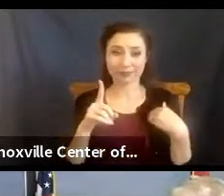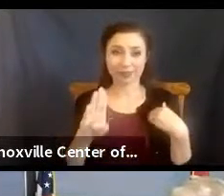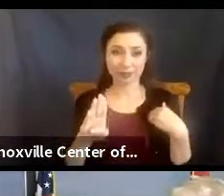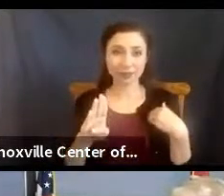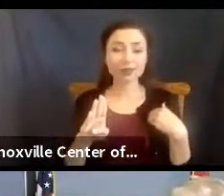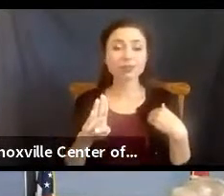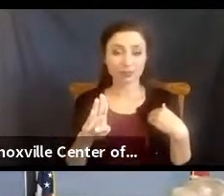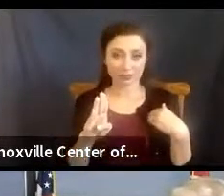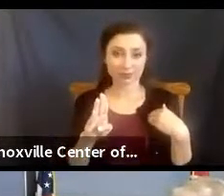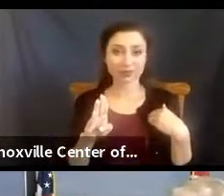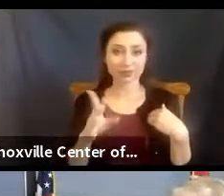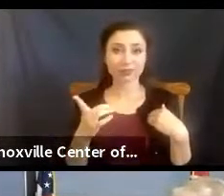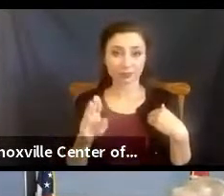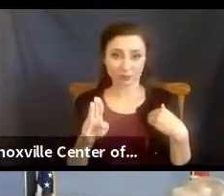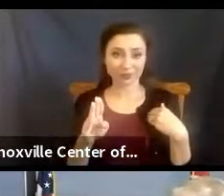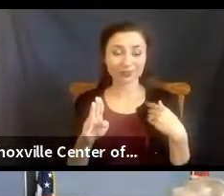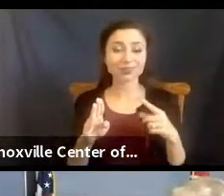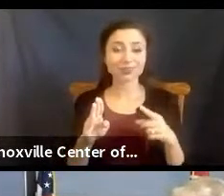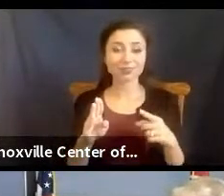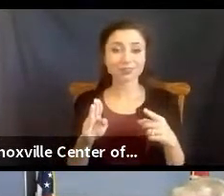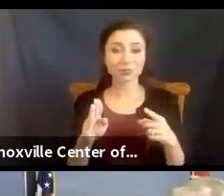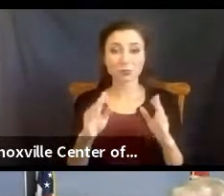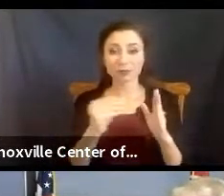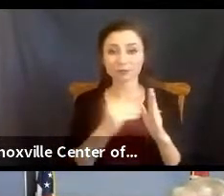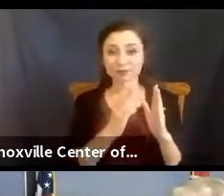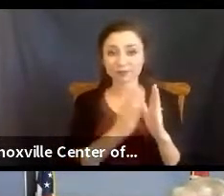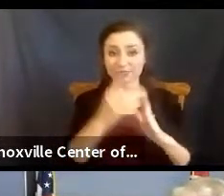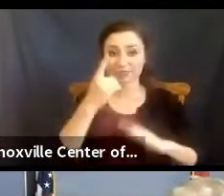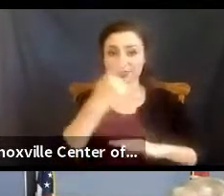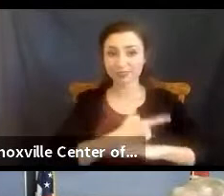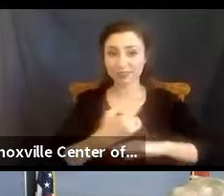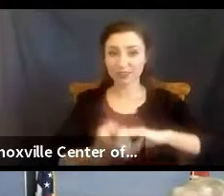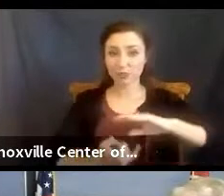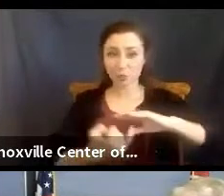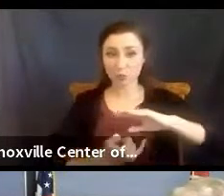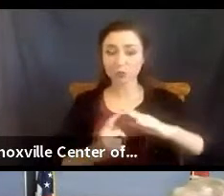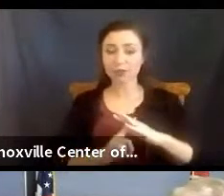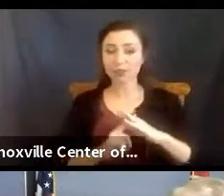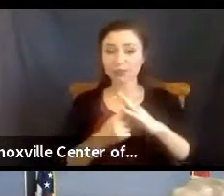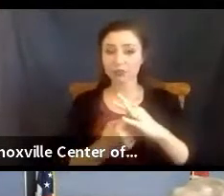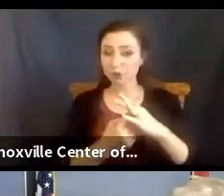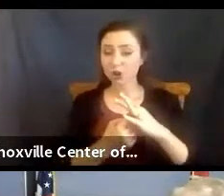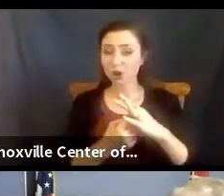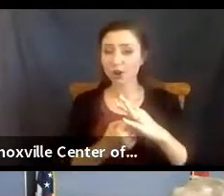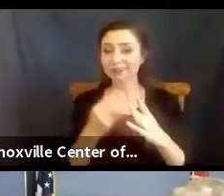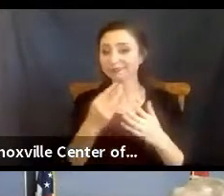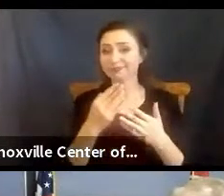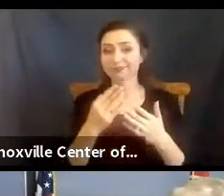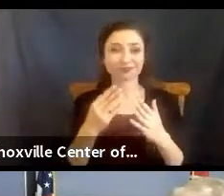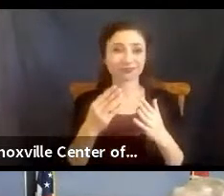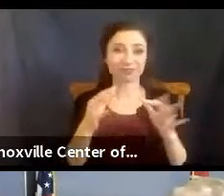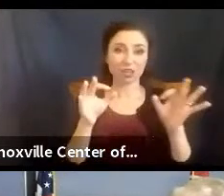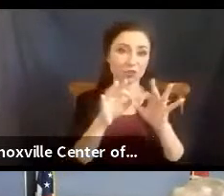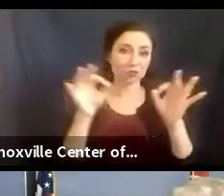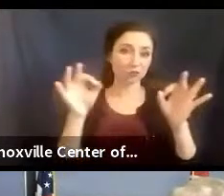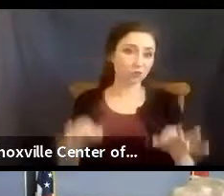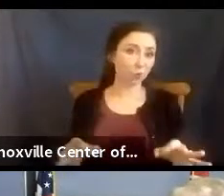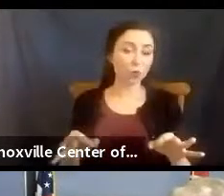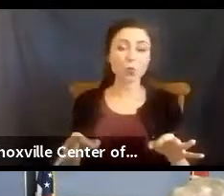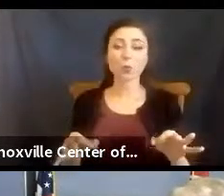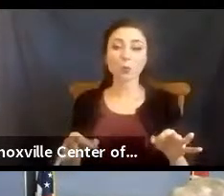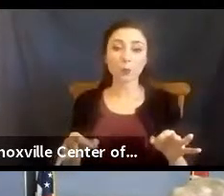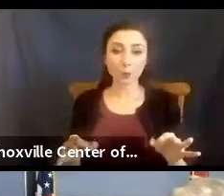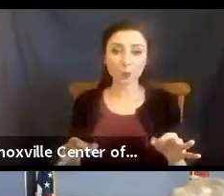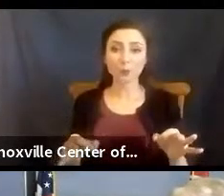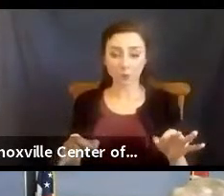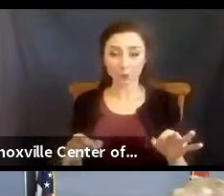put the date that the quarantine starts and some formula that they have in